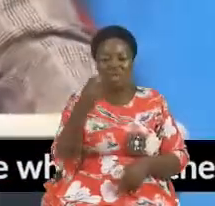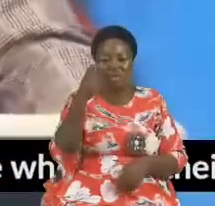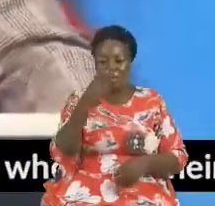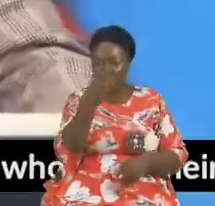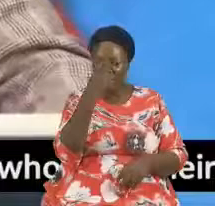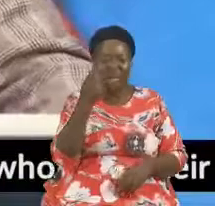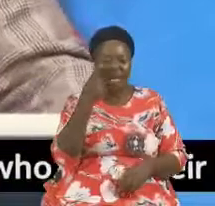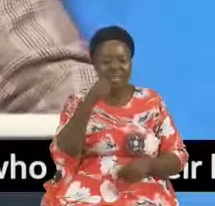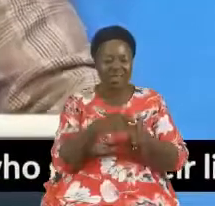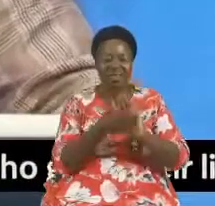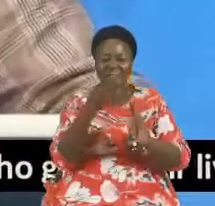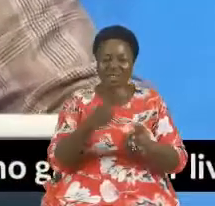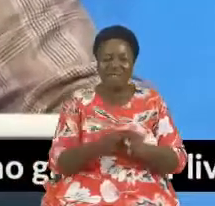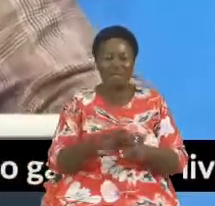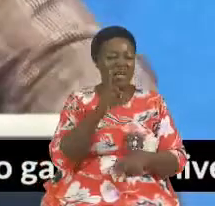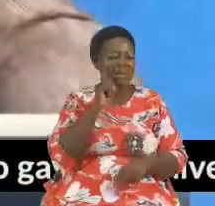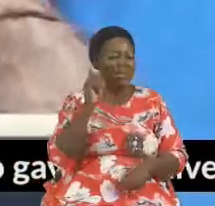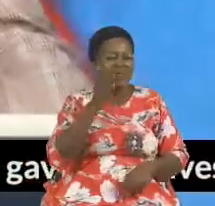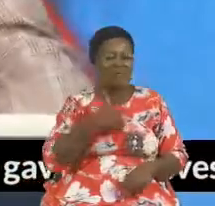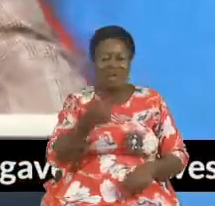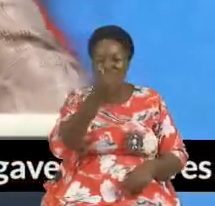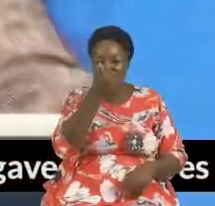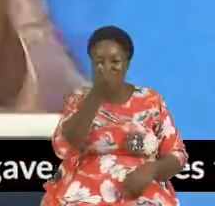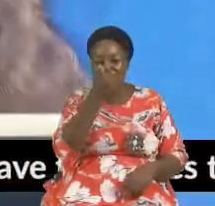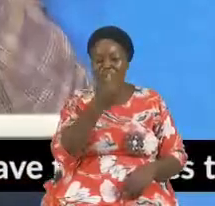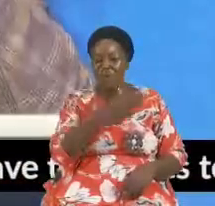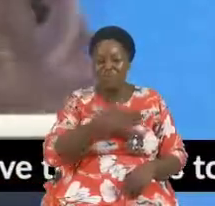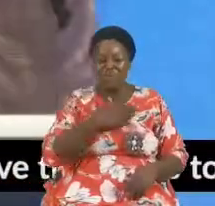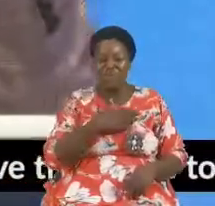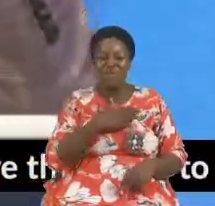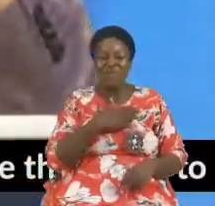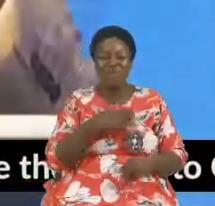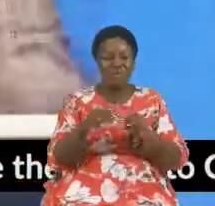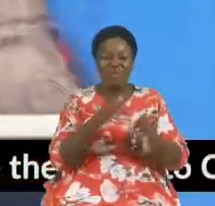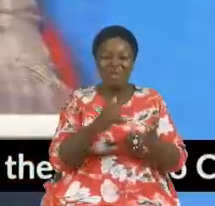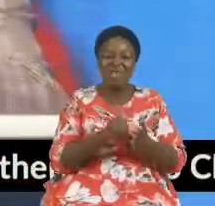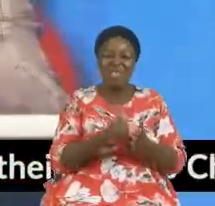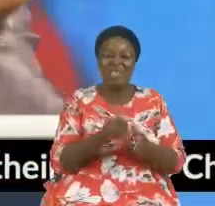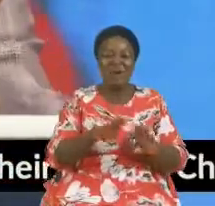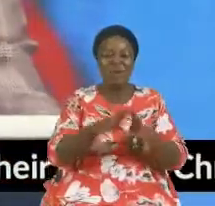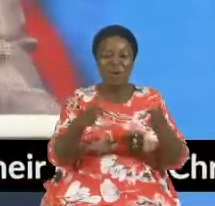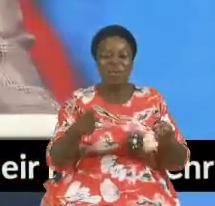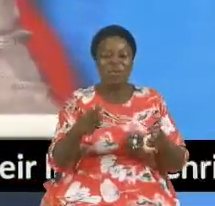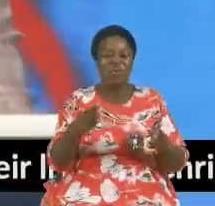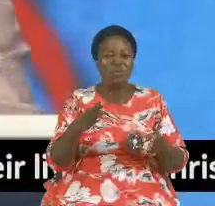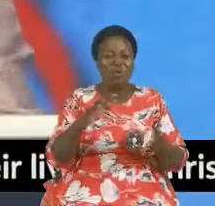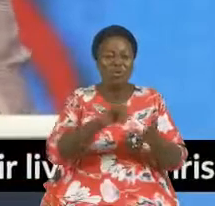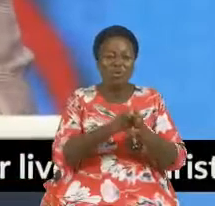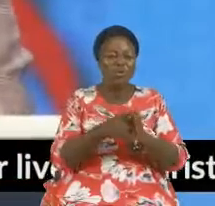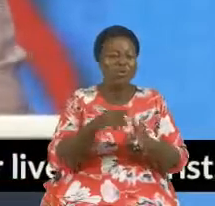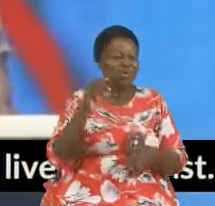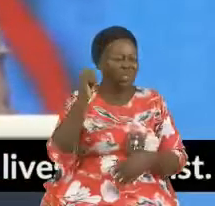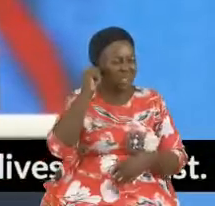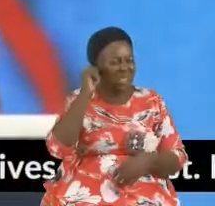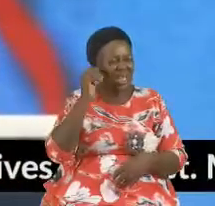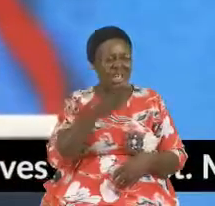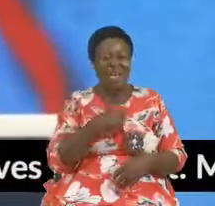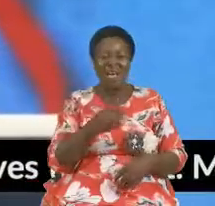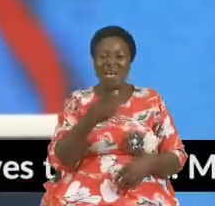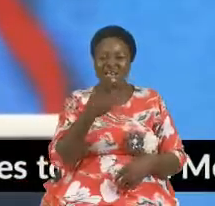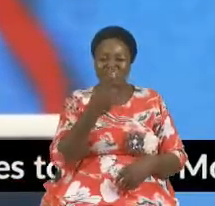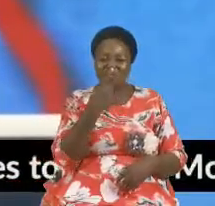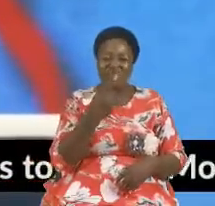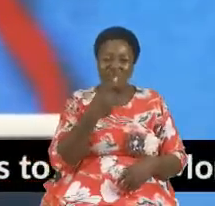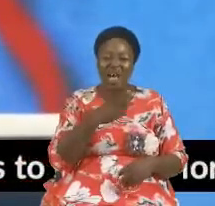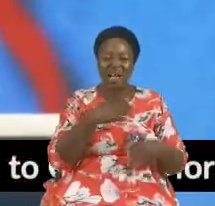blindness, open their blind eyes. Deaf and dumb, unstop those